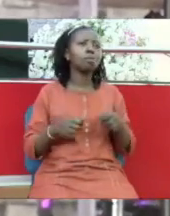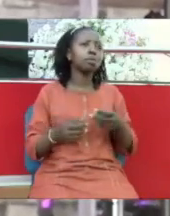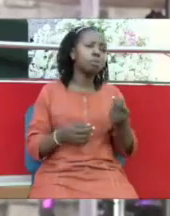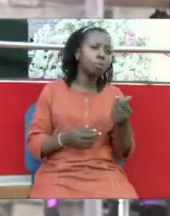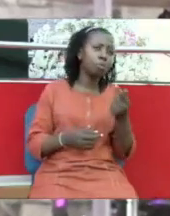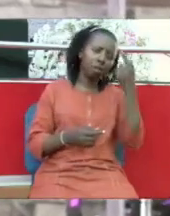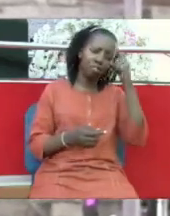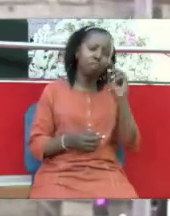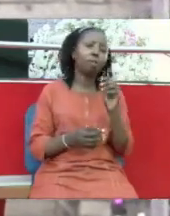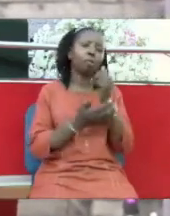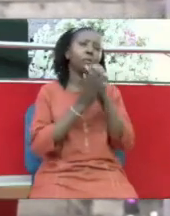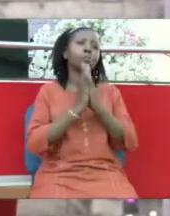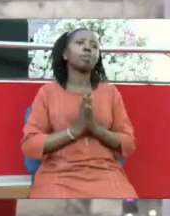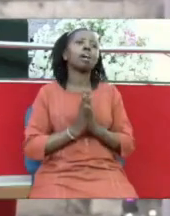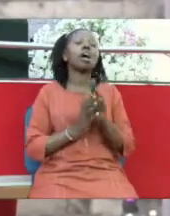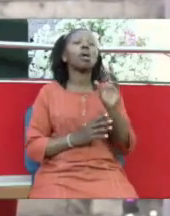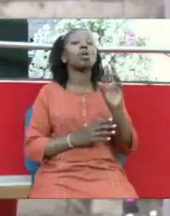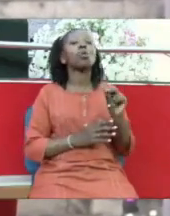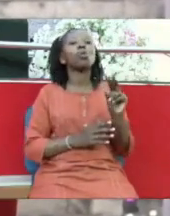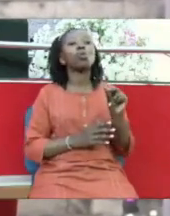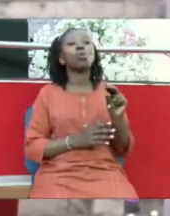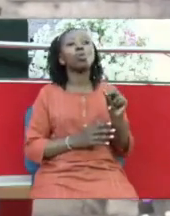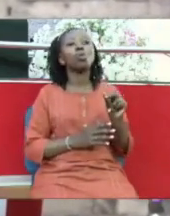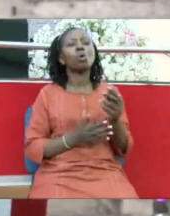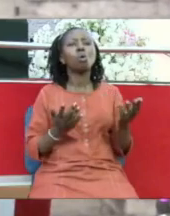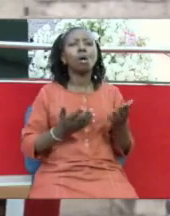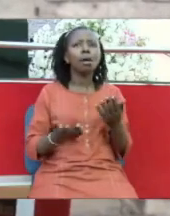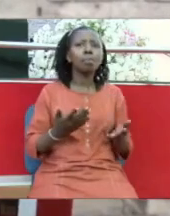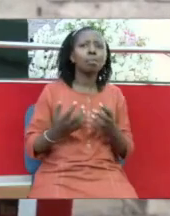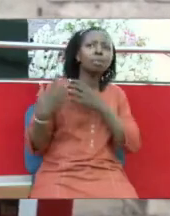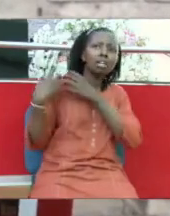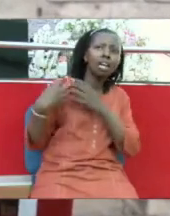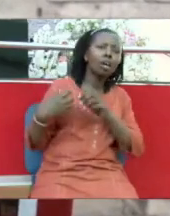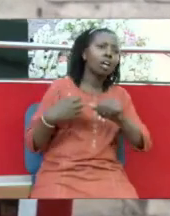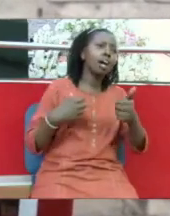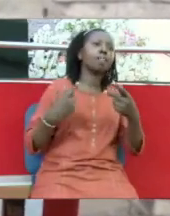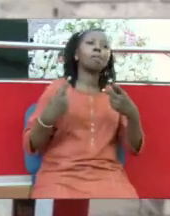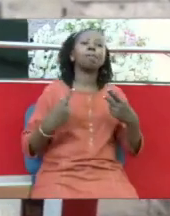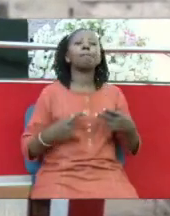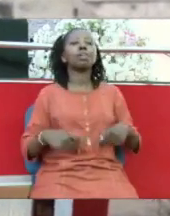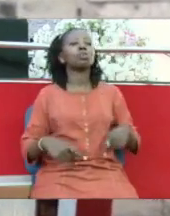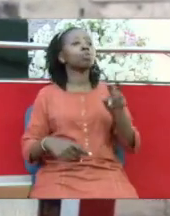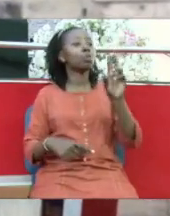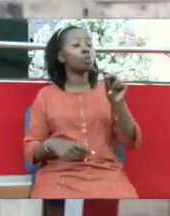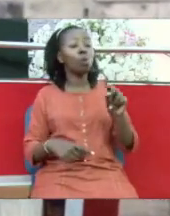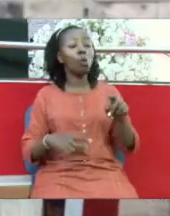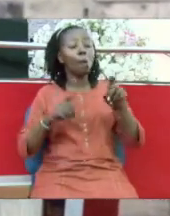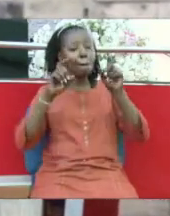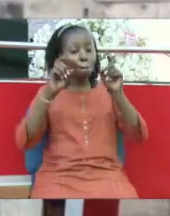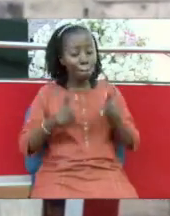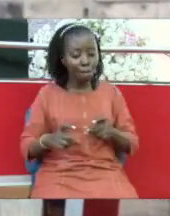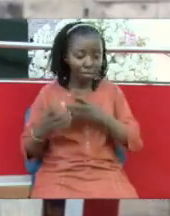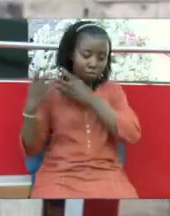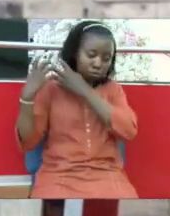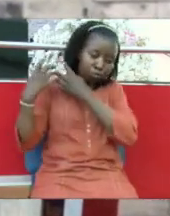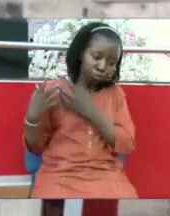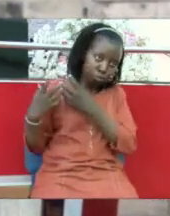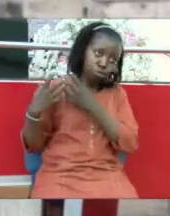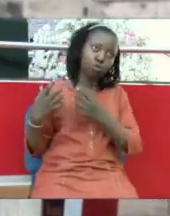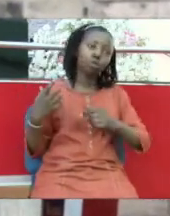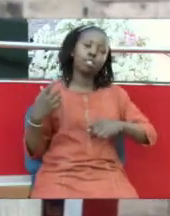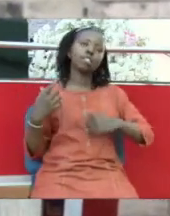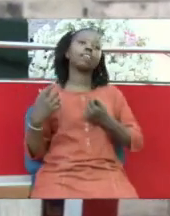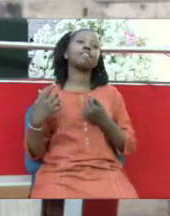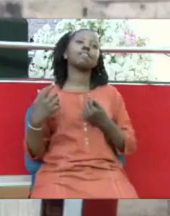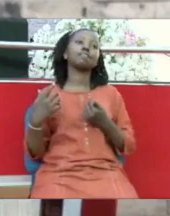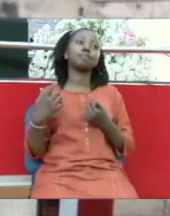Where you are depending on somebody else. You must carry your own weight. You must carry your own load.